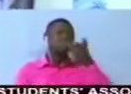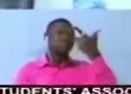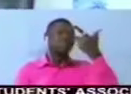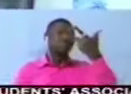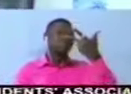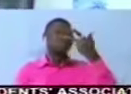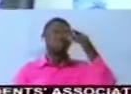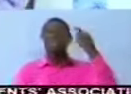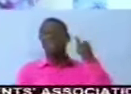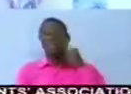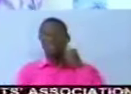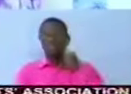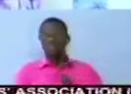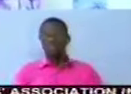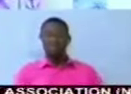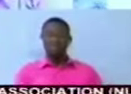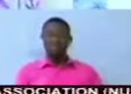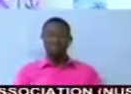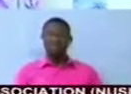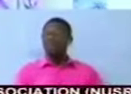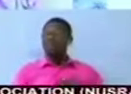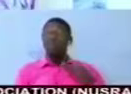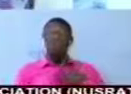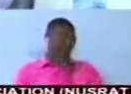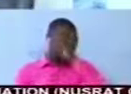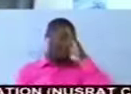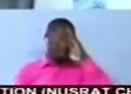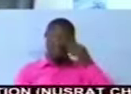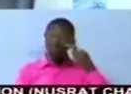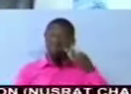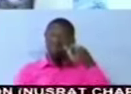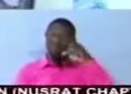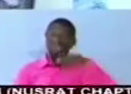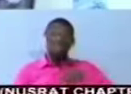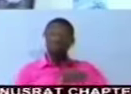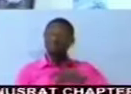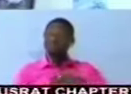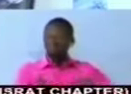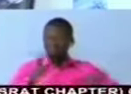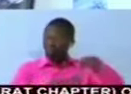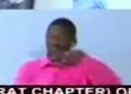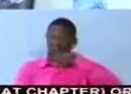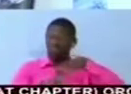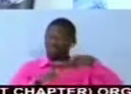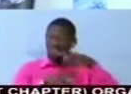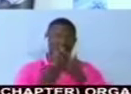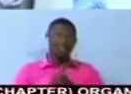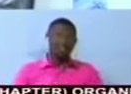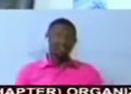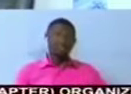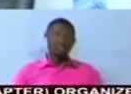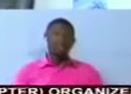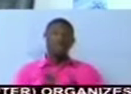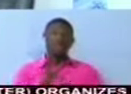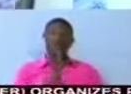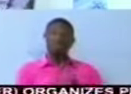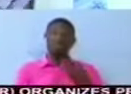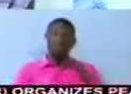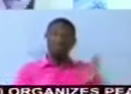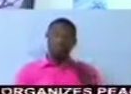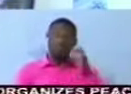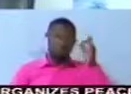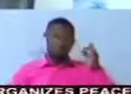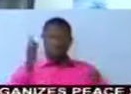28 days. The whole village was court. When I am going to the court,